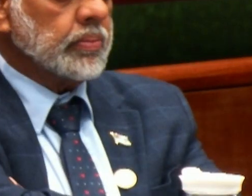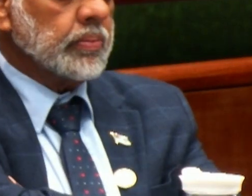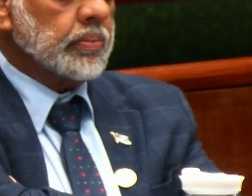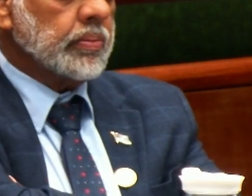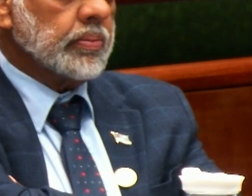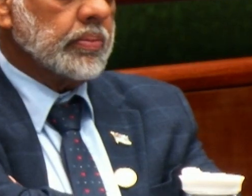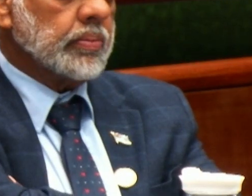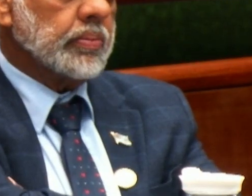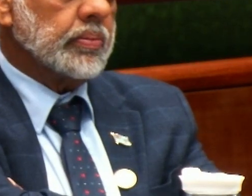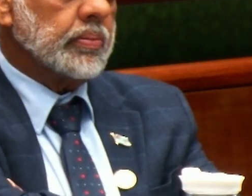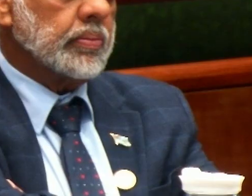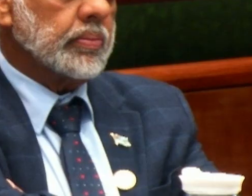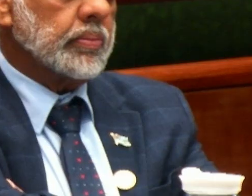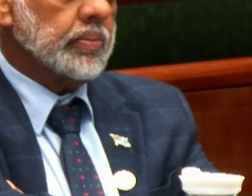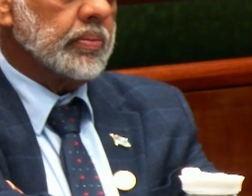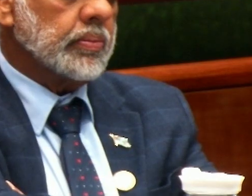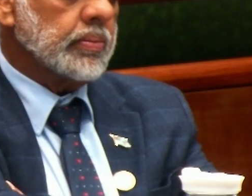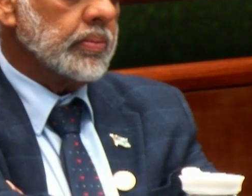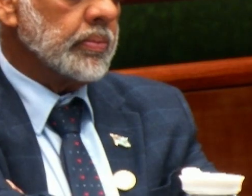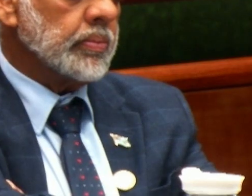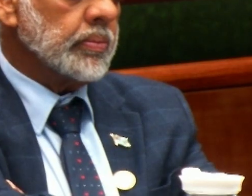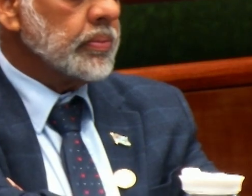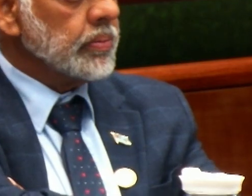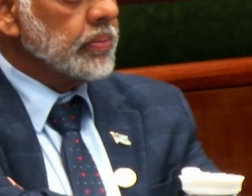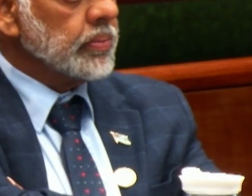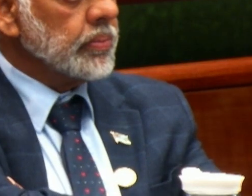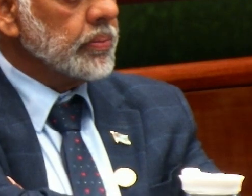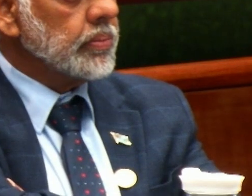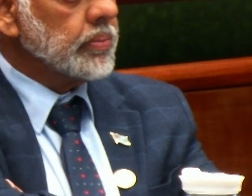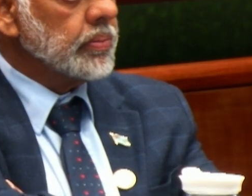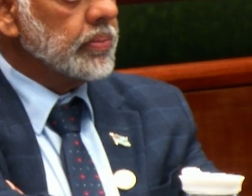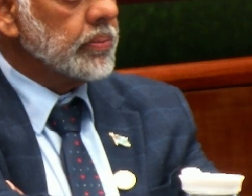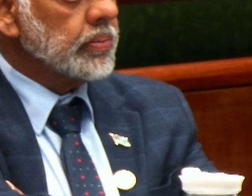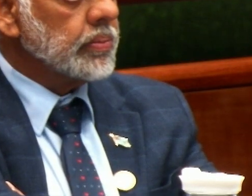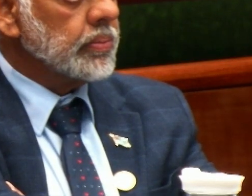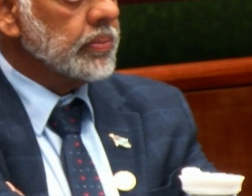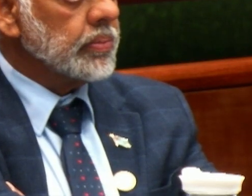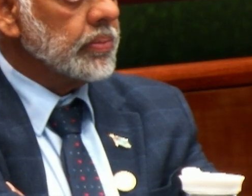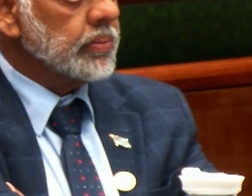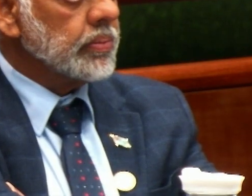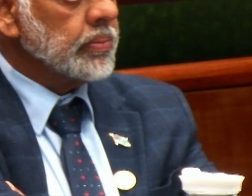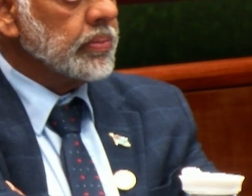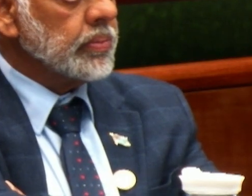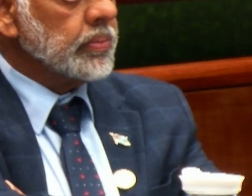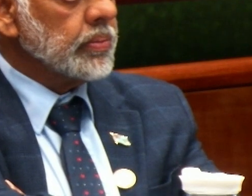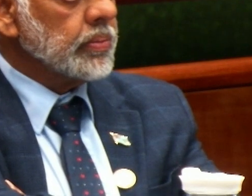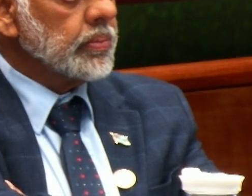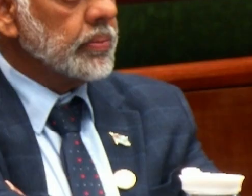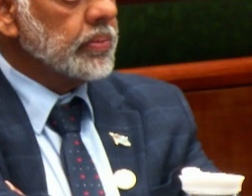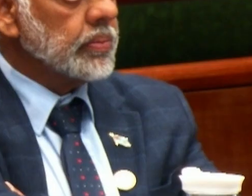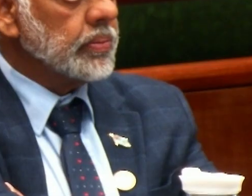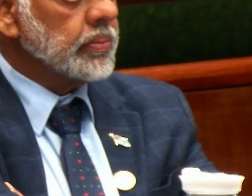The Data Hub is also essential to capture information on non-school age children with disabilities to ensure access to early